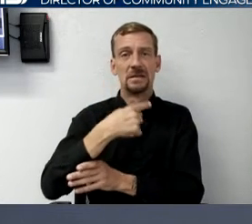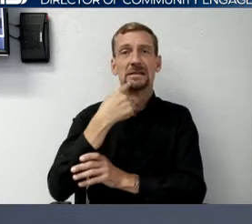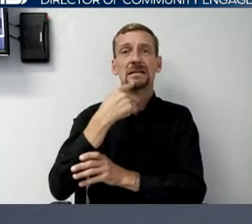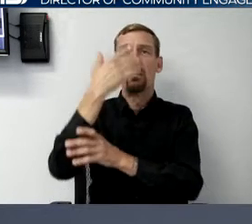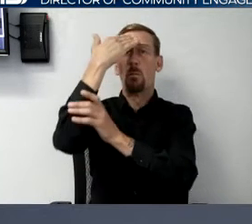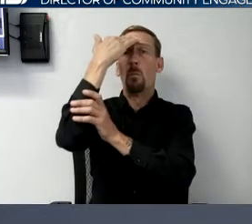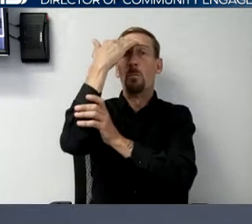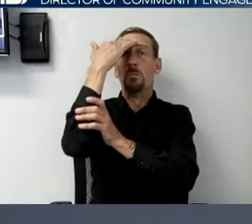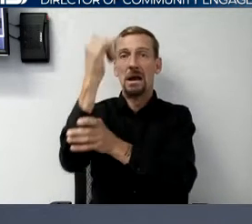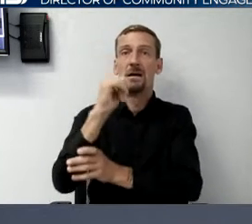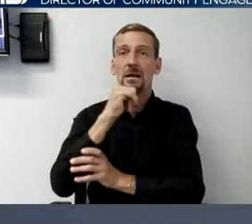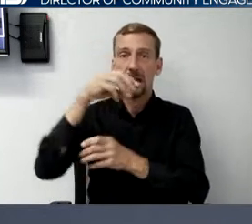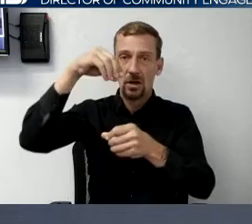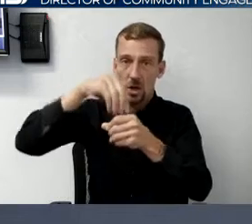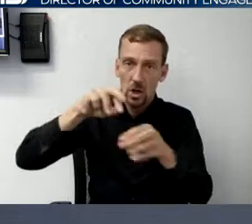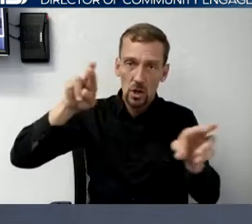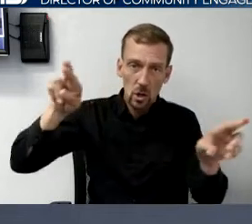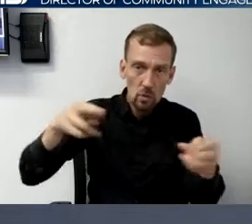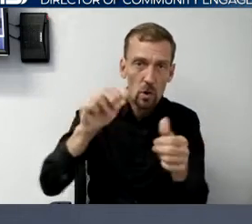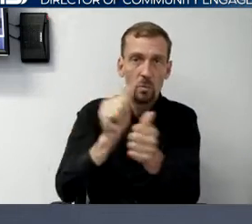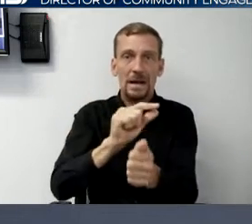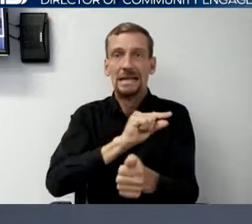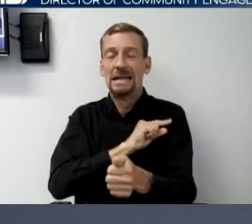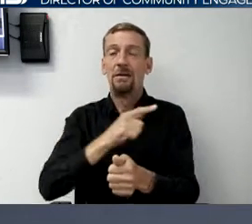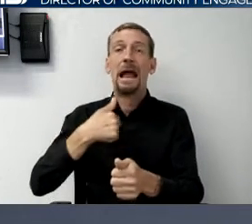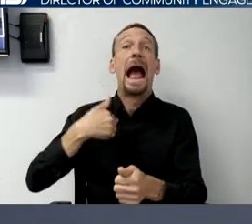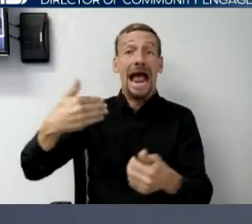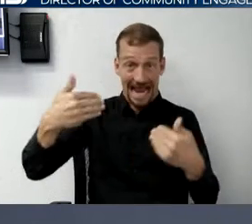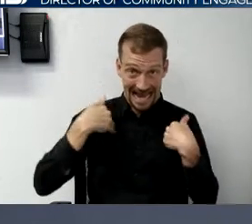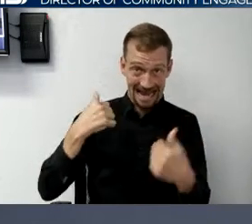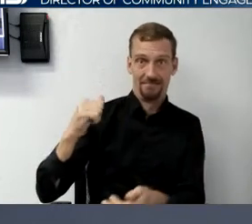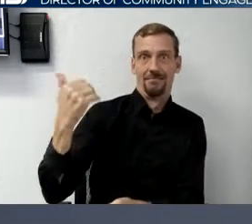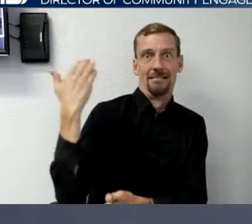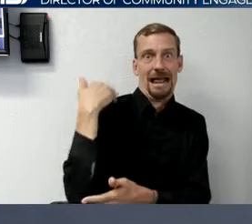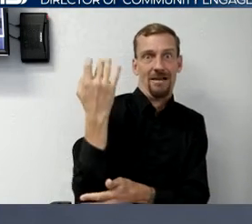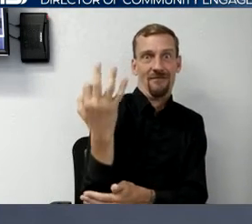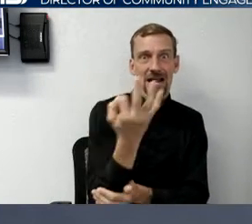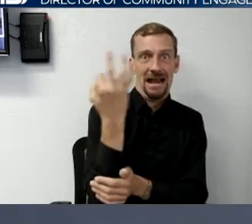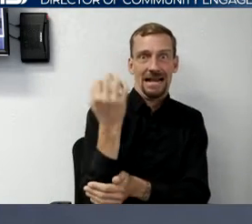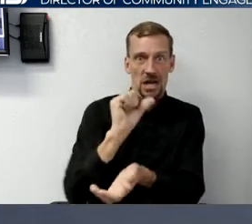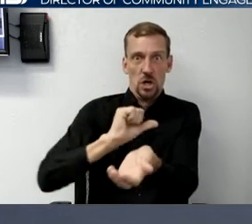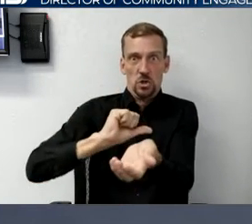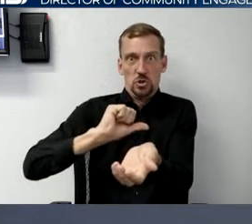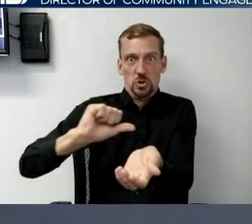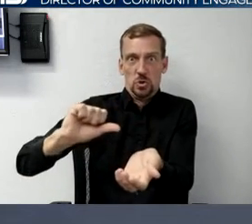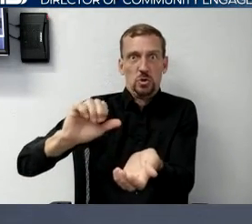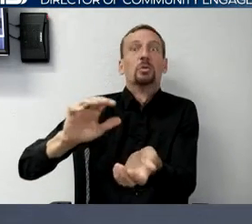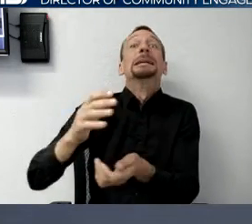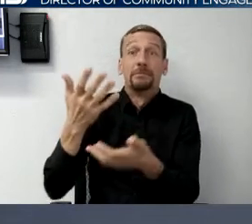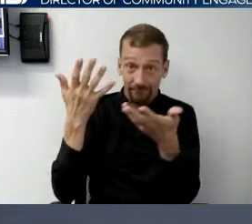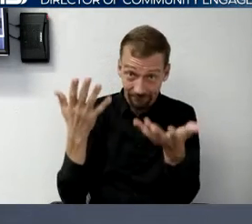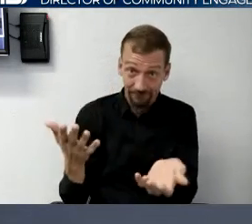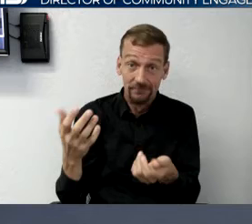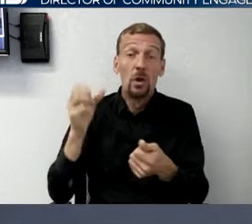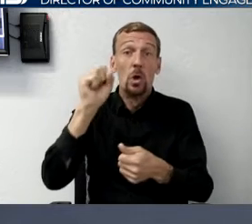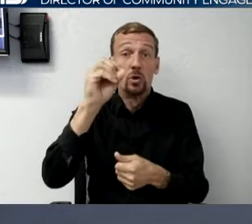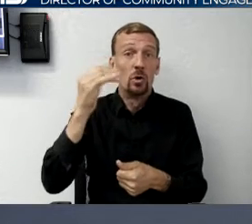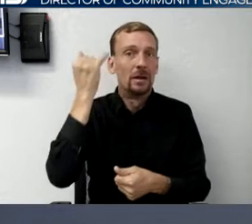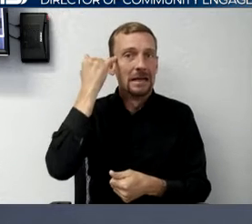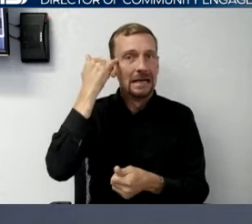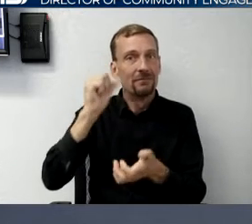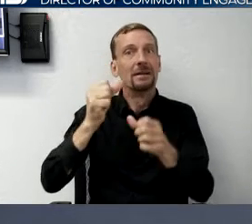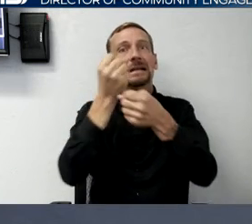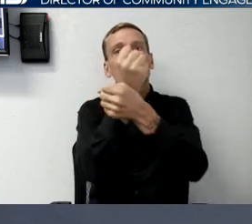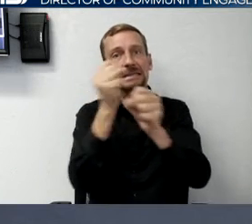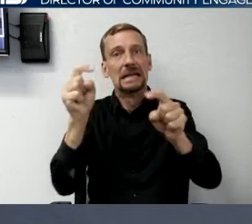room with Gary? You know, are you okay? And I did have surgery on Friday, so if anybody wants to know about whether it's safe to